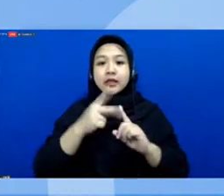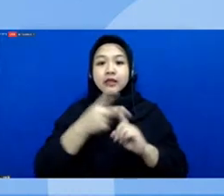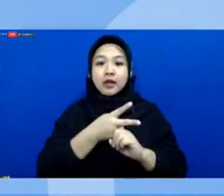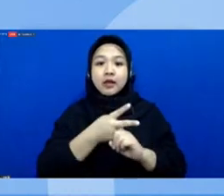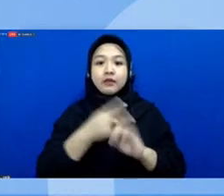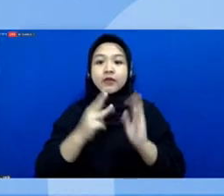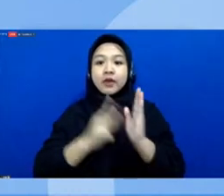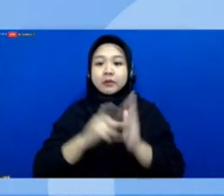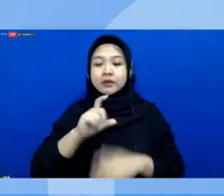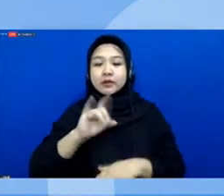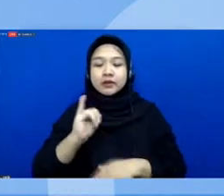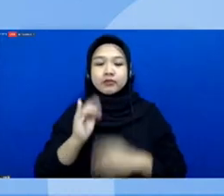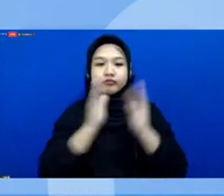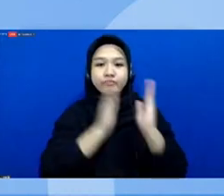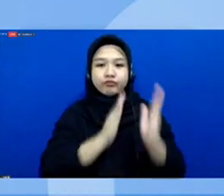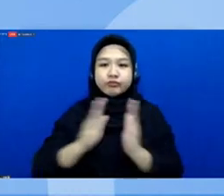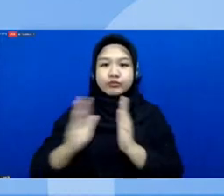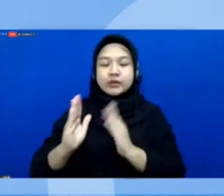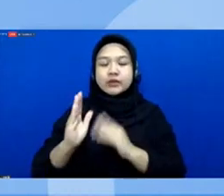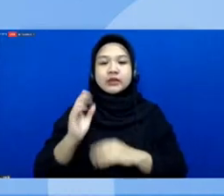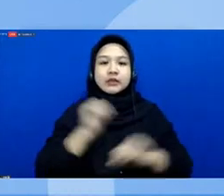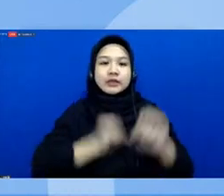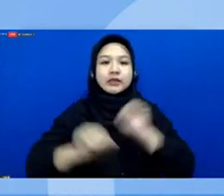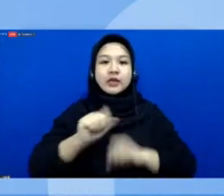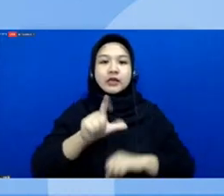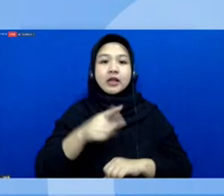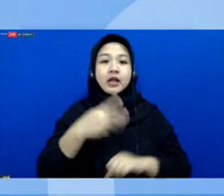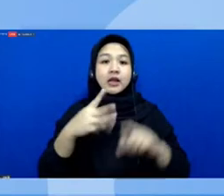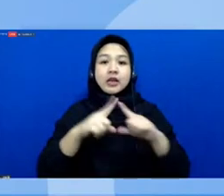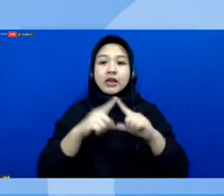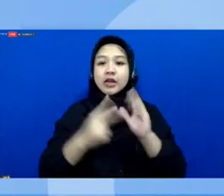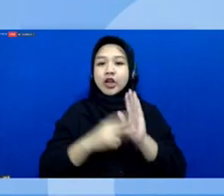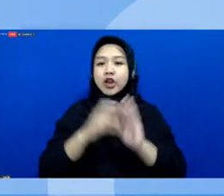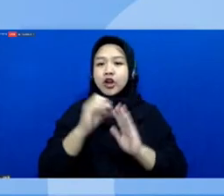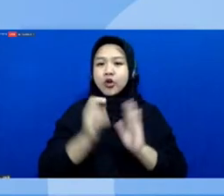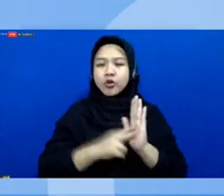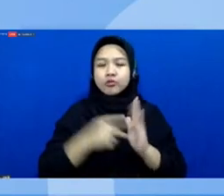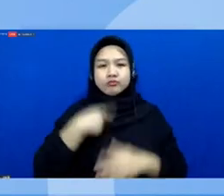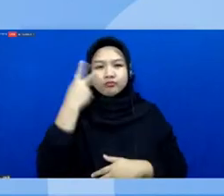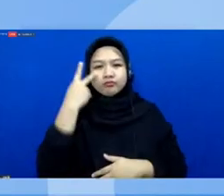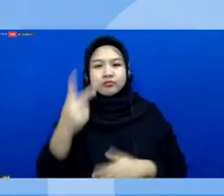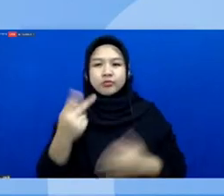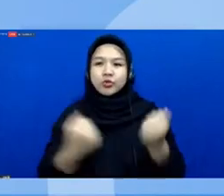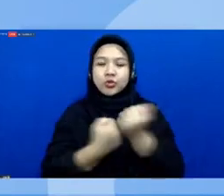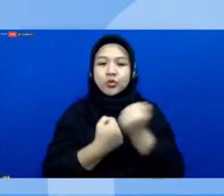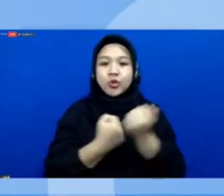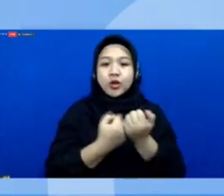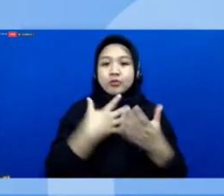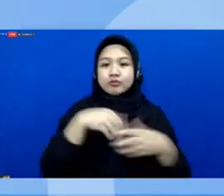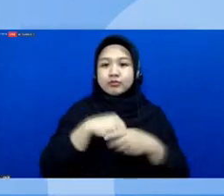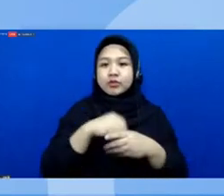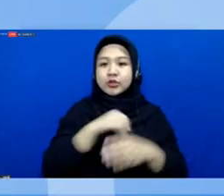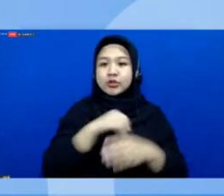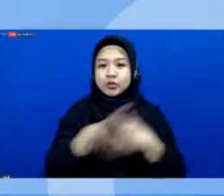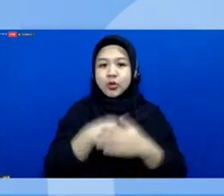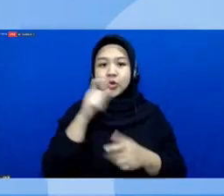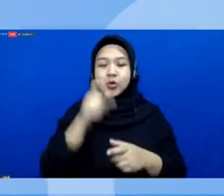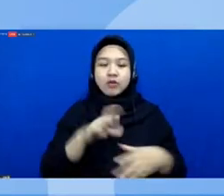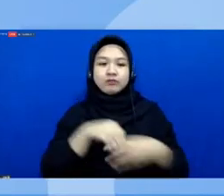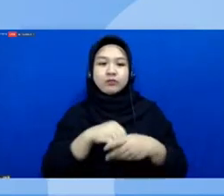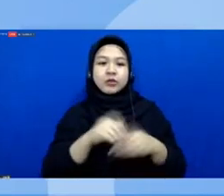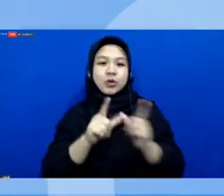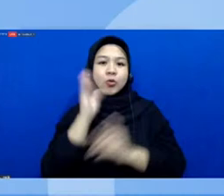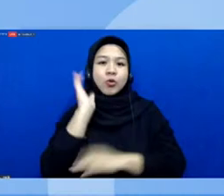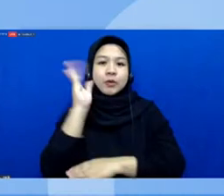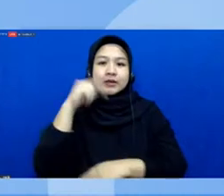initiative. I'm so glad to see everyone's interest in supporting and participating in this webinar. I'm especially thankful